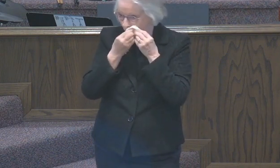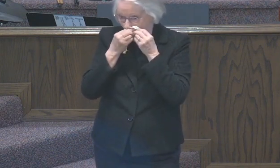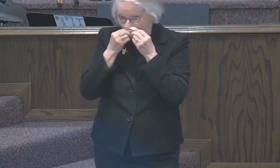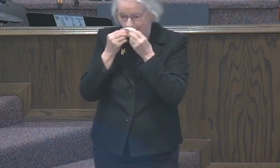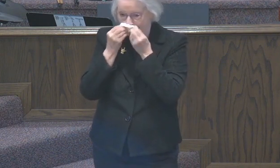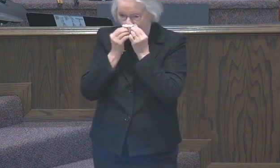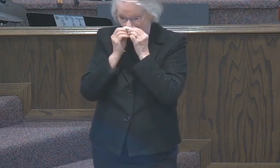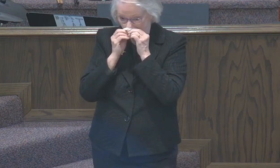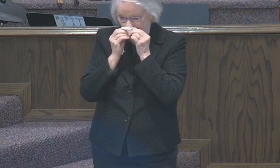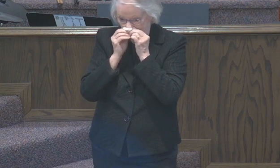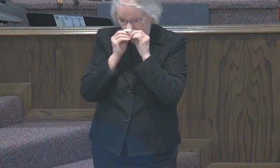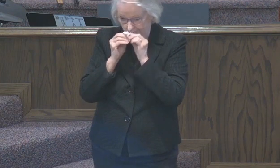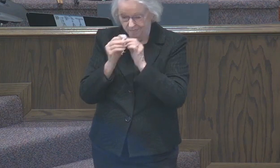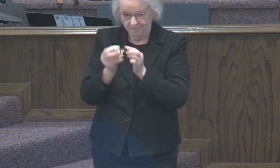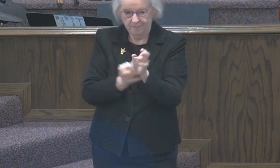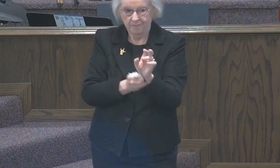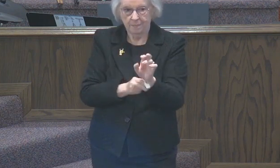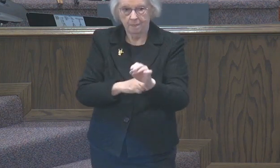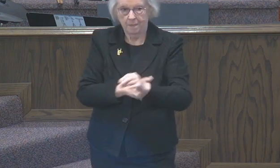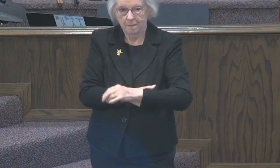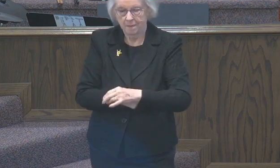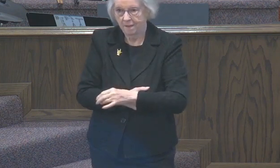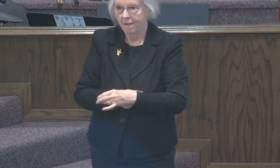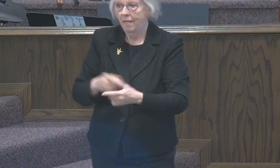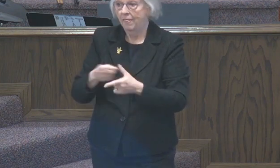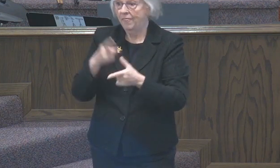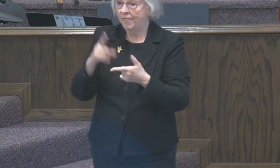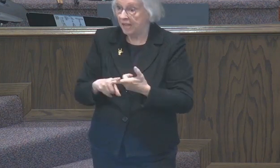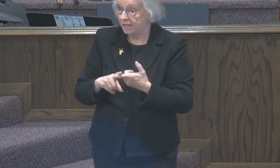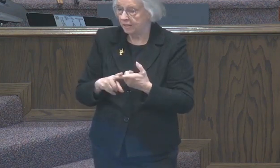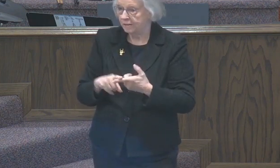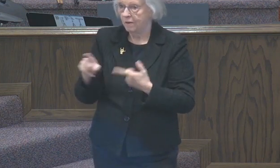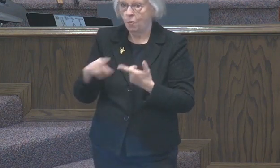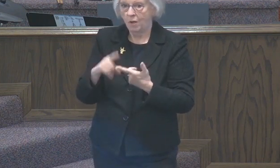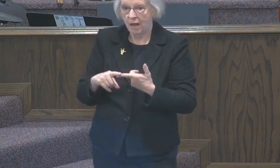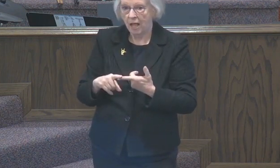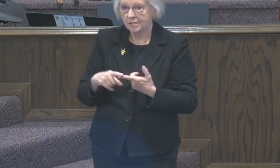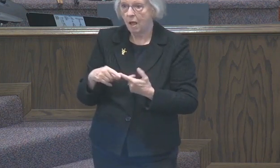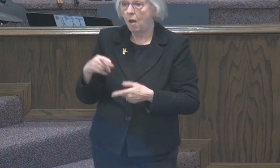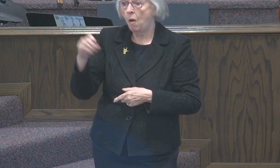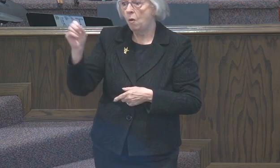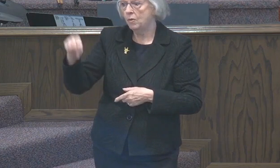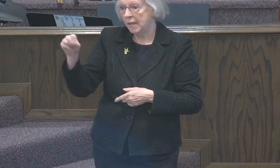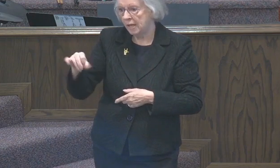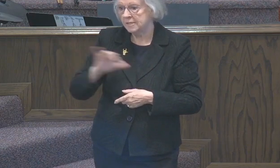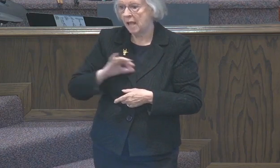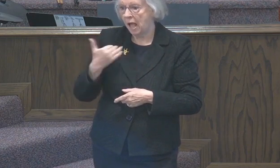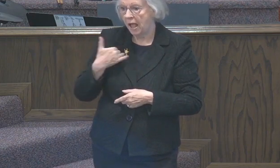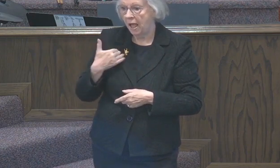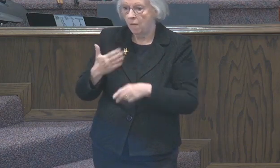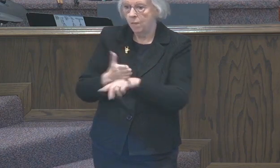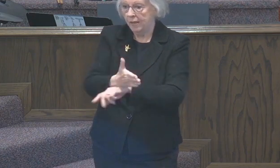the difference, right? Then I can see to help you as my